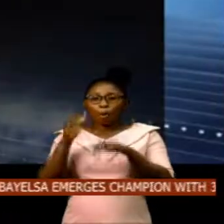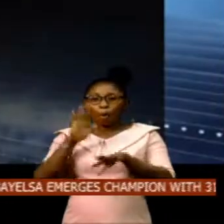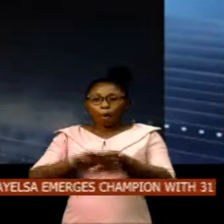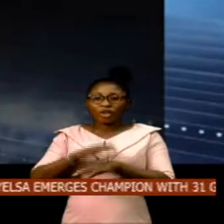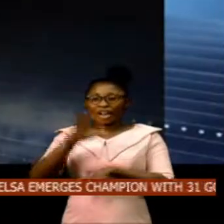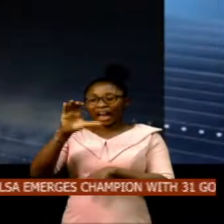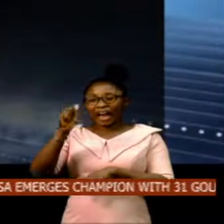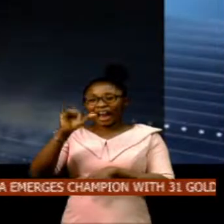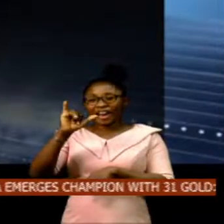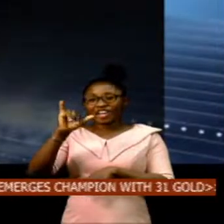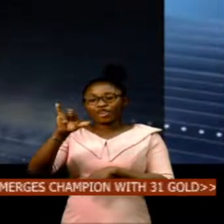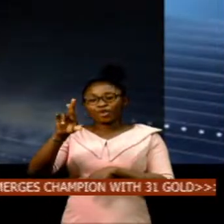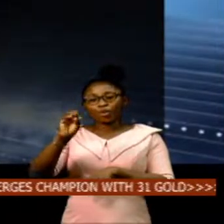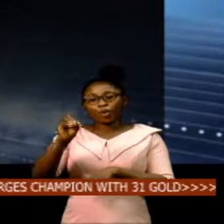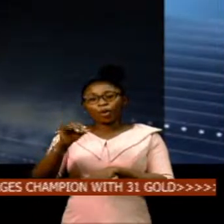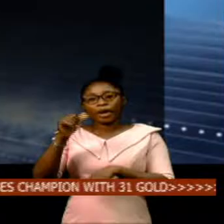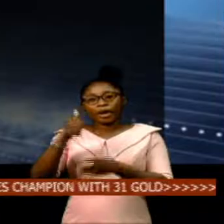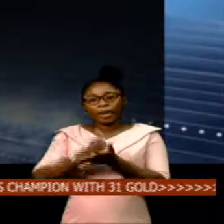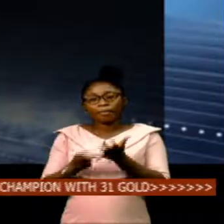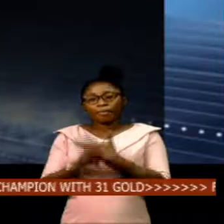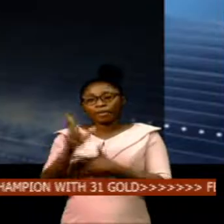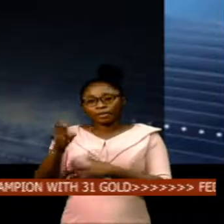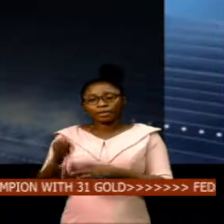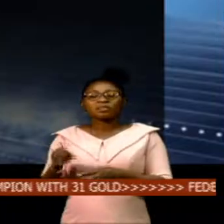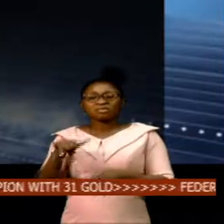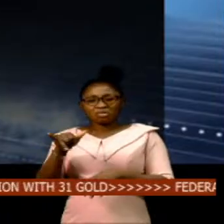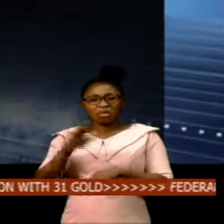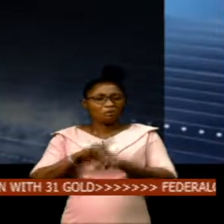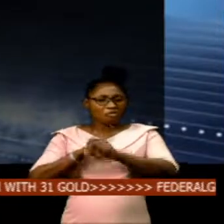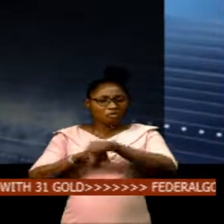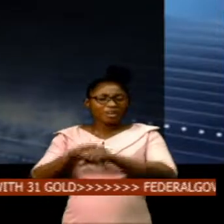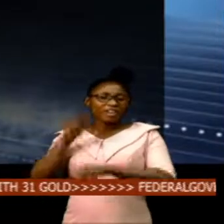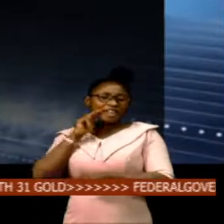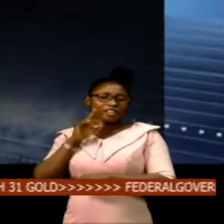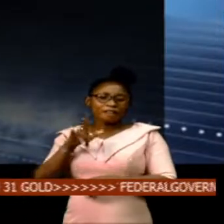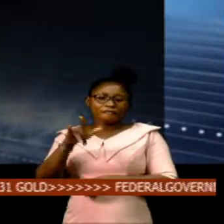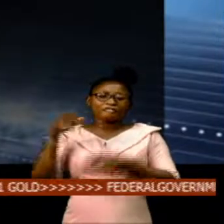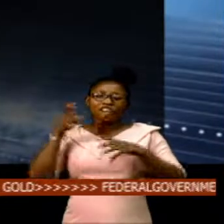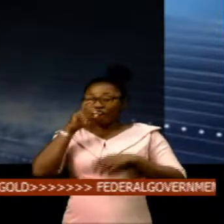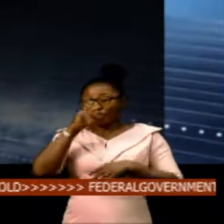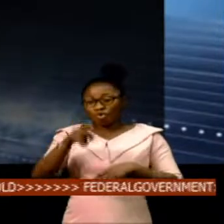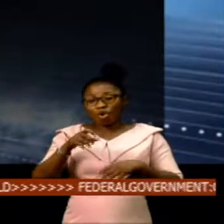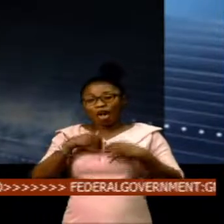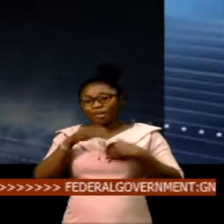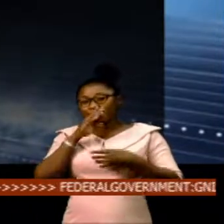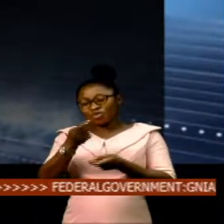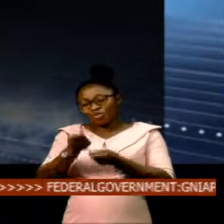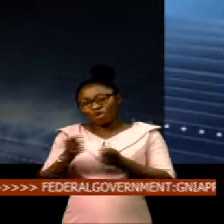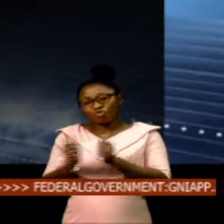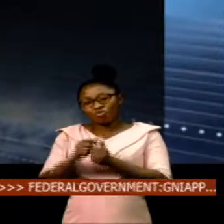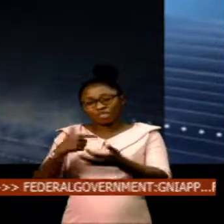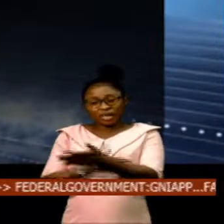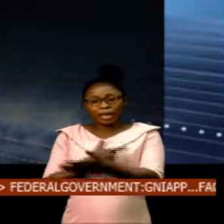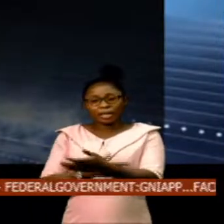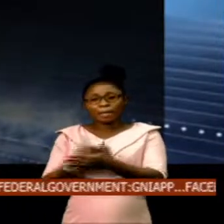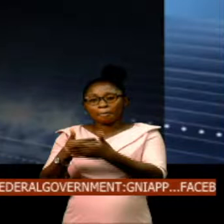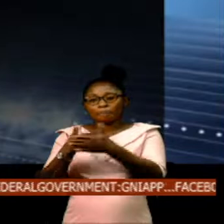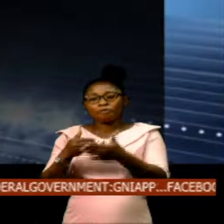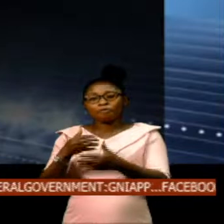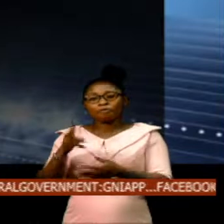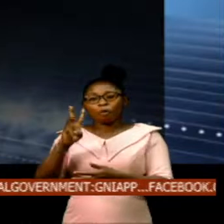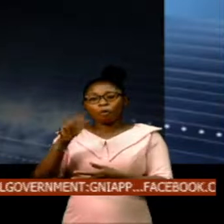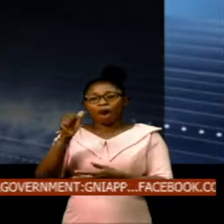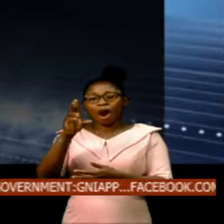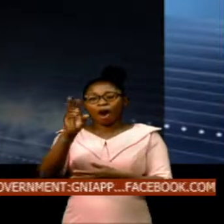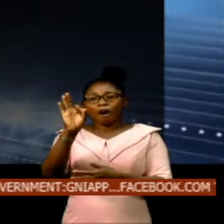30. Still on football, Nigeria's Flying Eagles have been drawn in Group B alongside Ghana and Burkina Faso ahead of